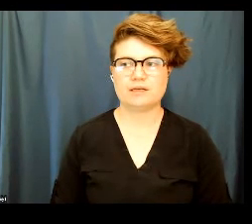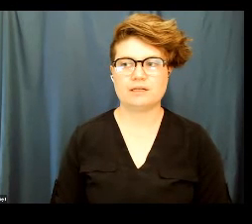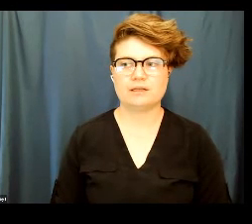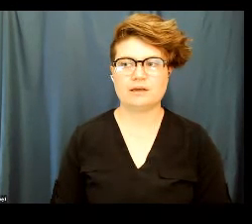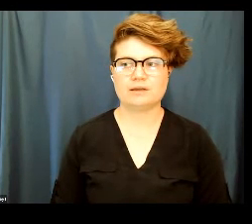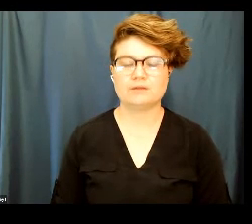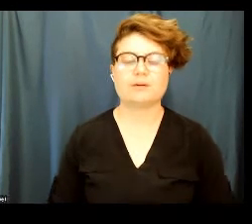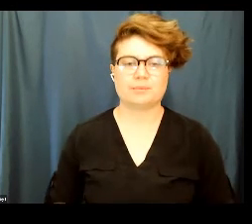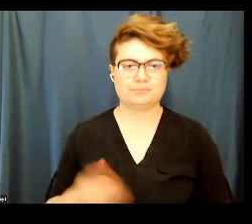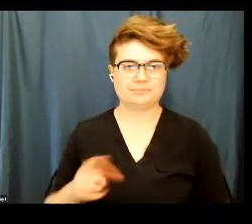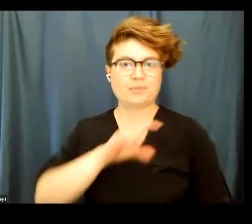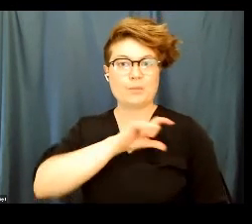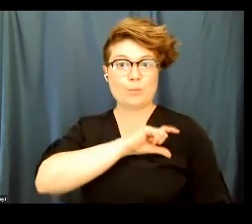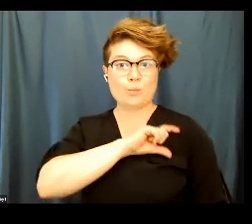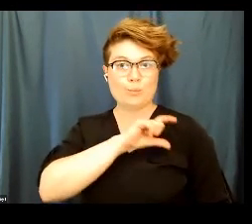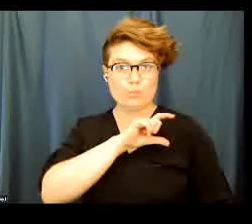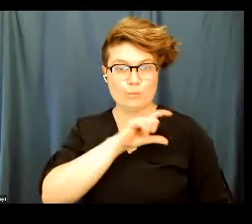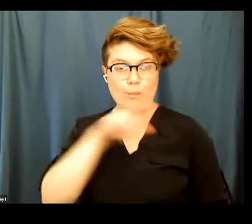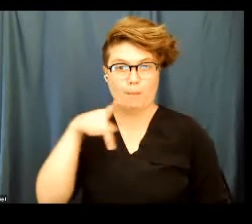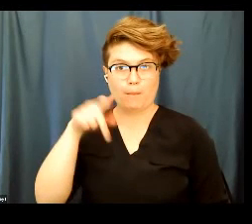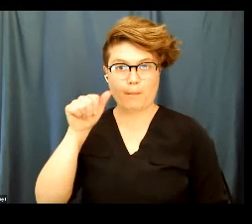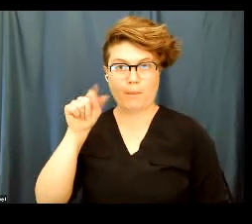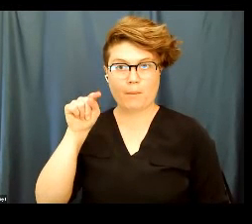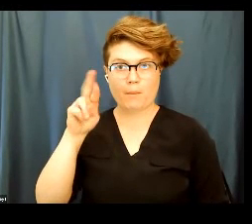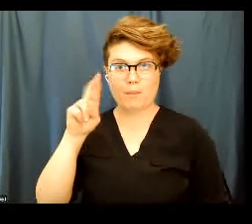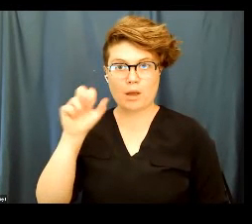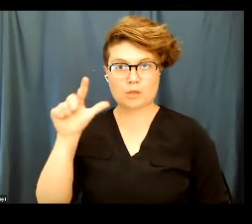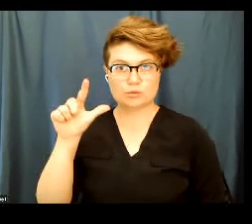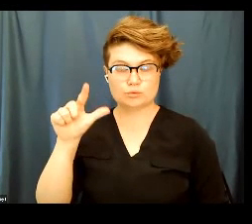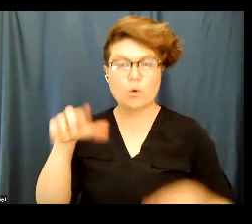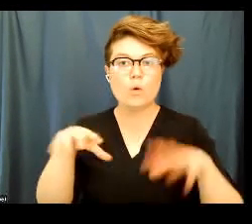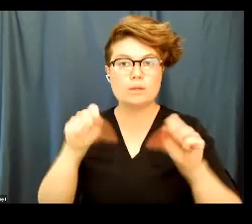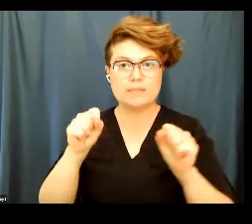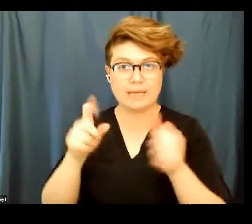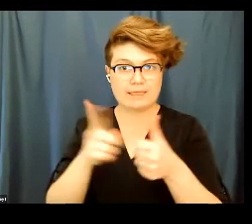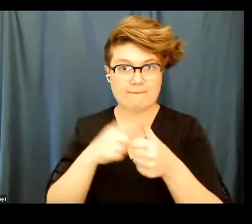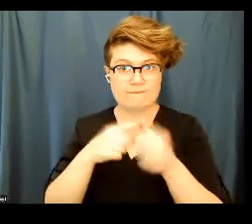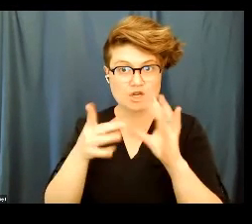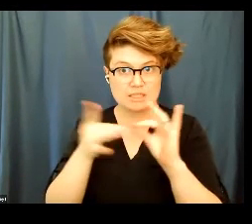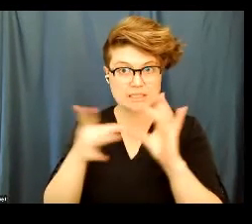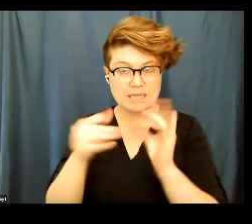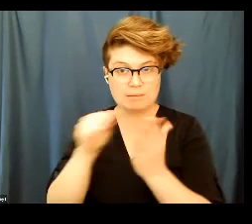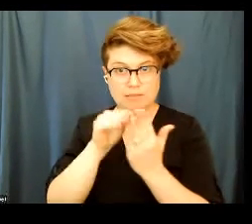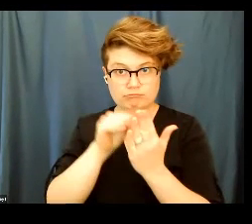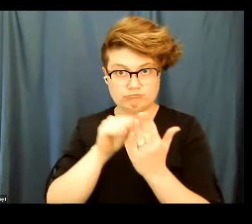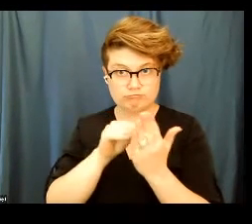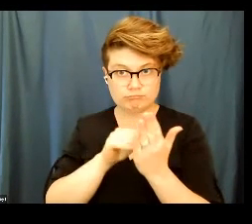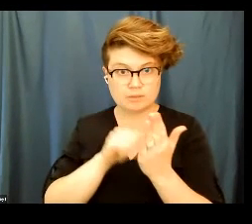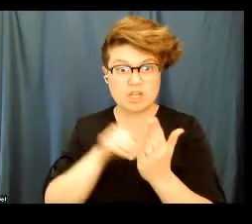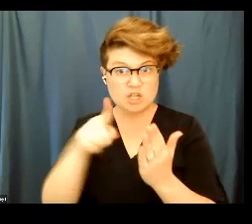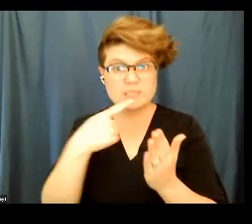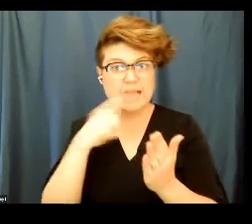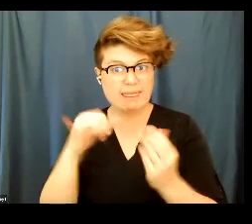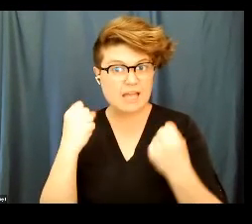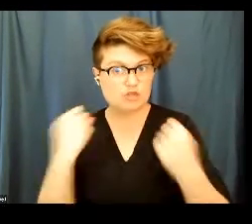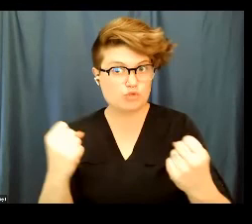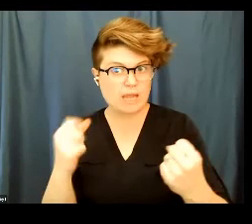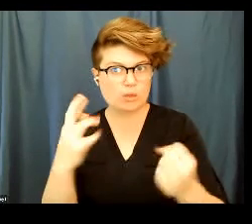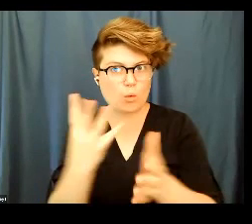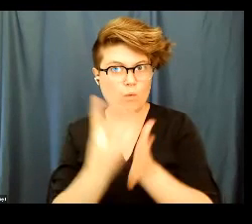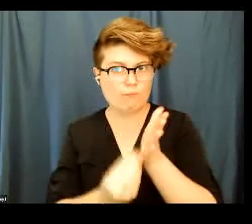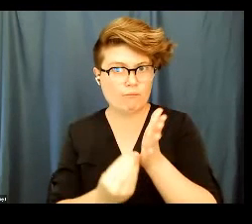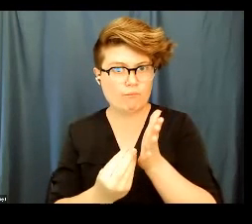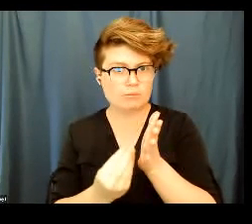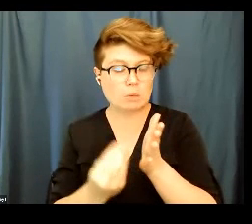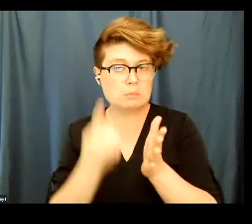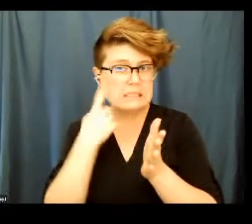Patrol taking the initial statement for prosecution. So you're identifying that as a strength, it sounds like. So